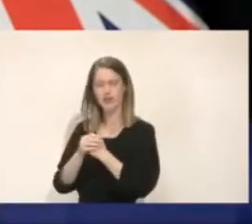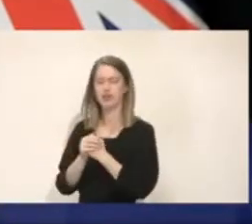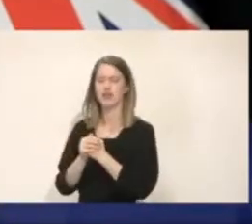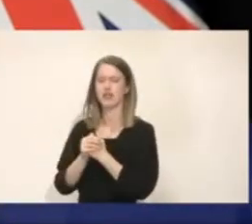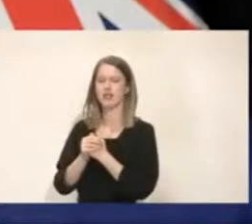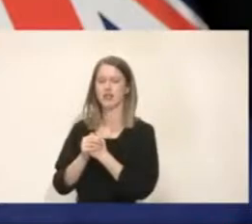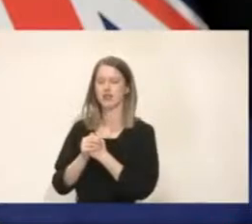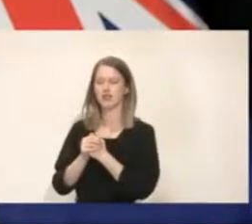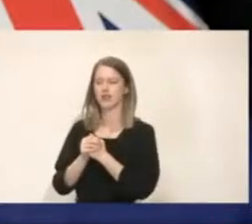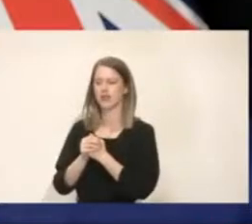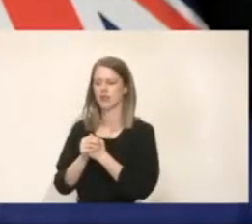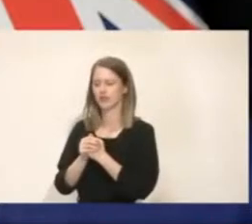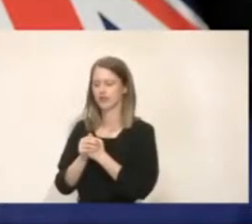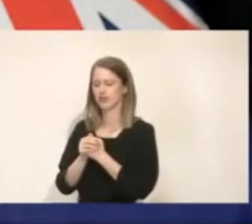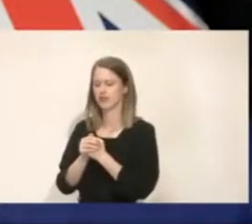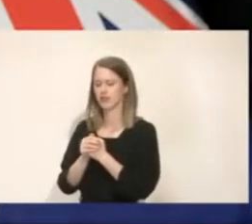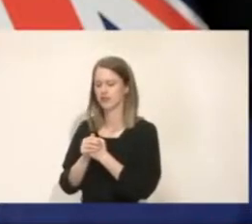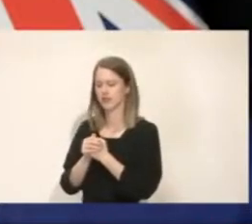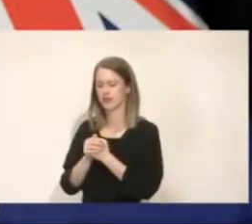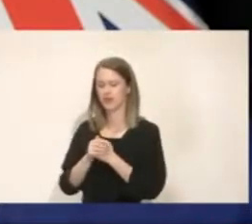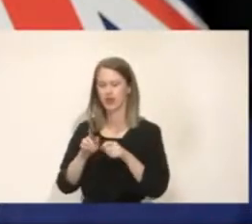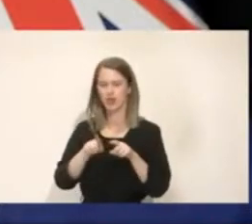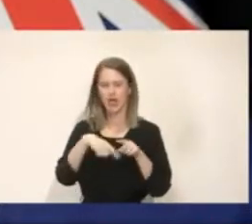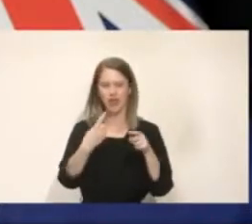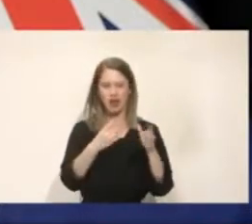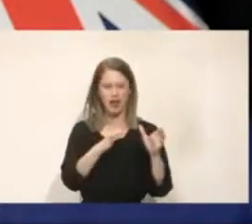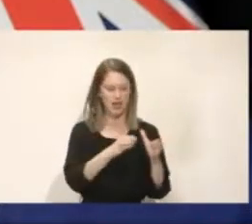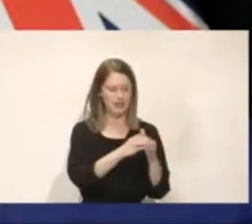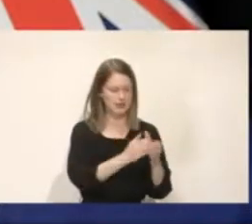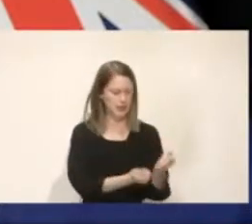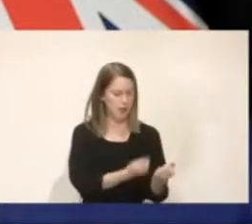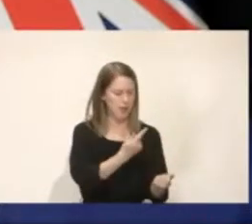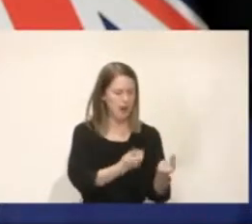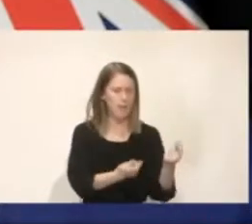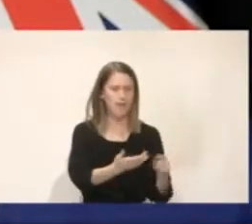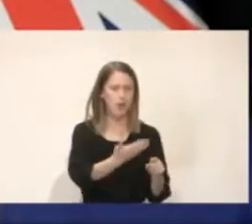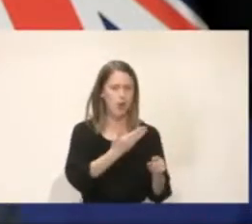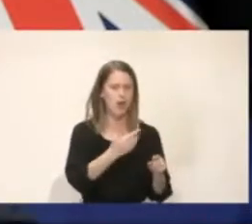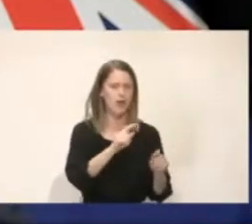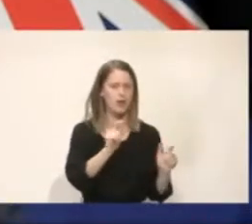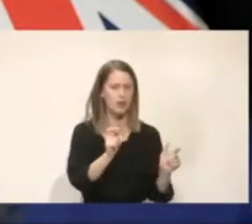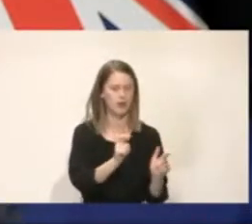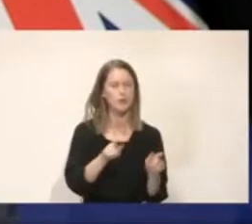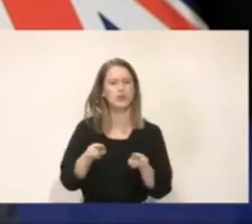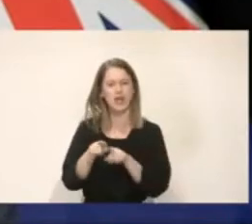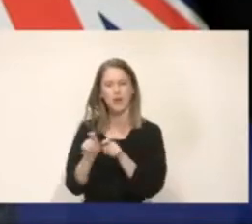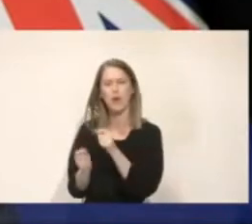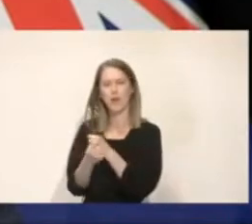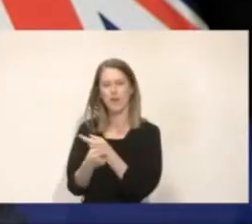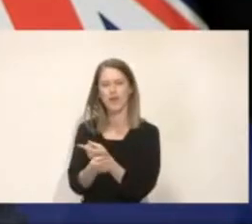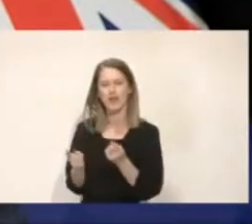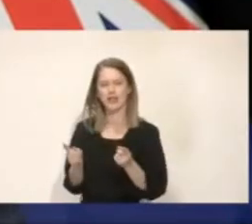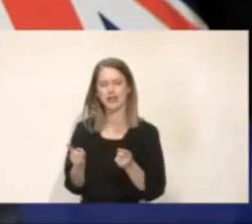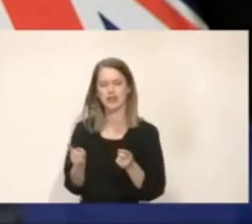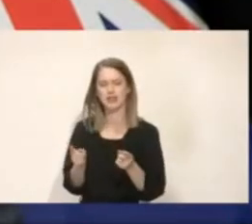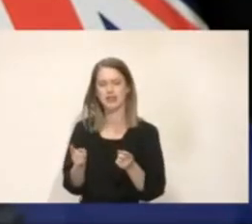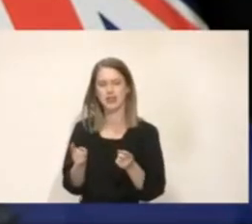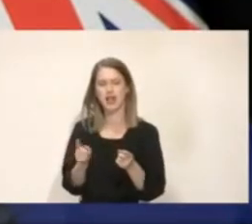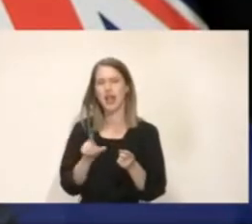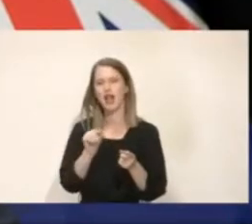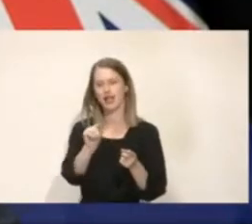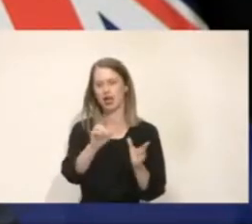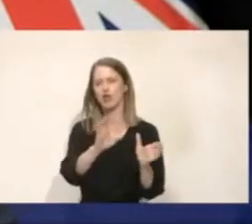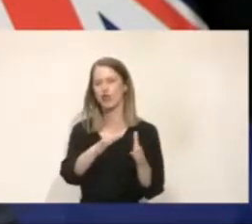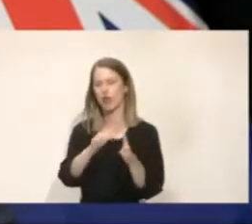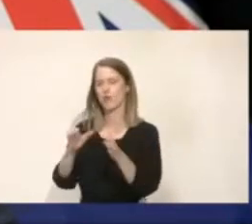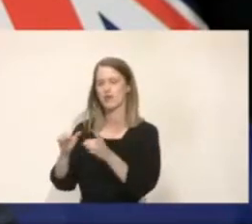applied to those subclusters that appeared early on, and I think the same will happen for these latter groupings,